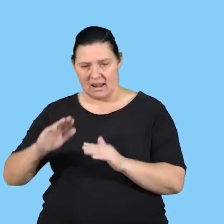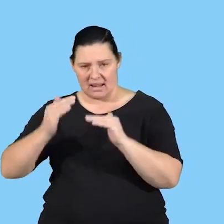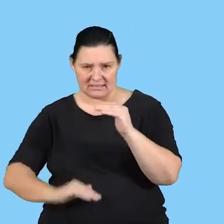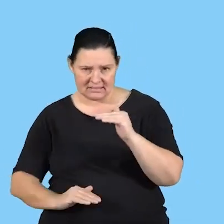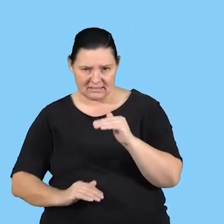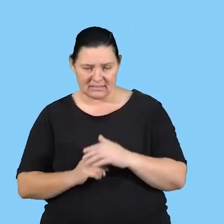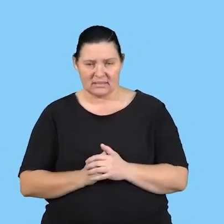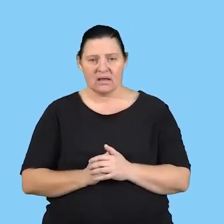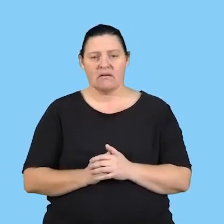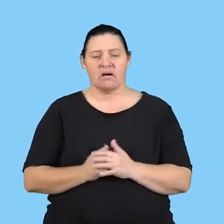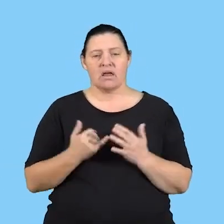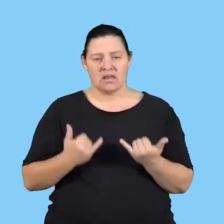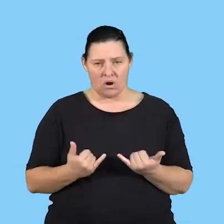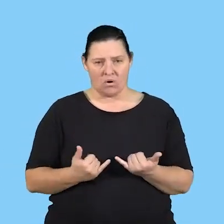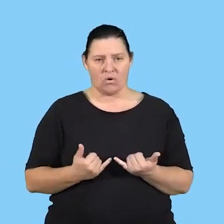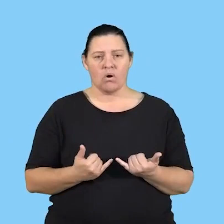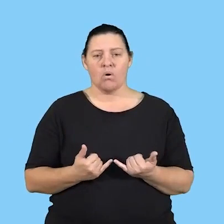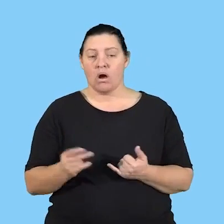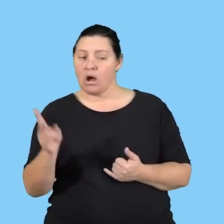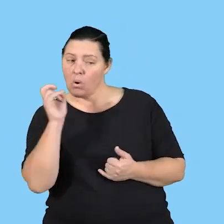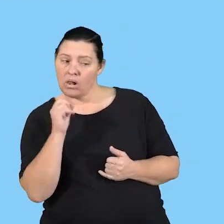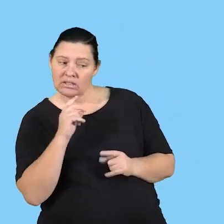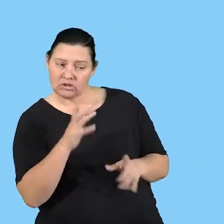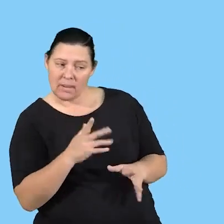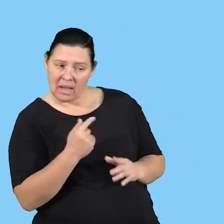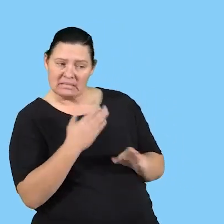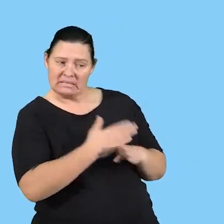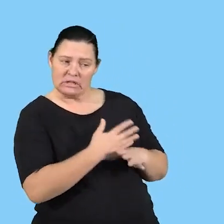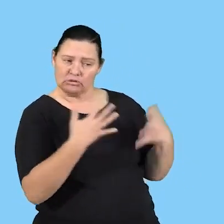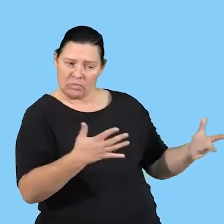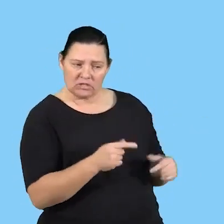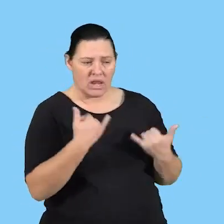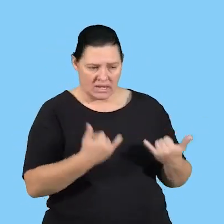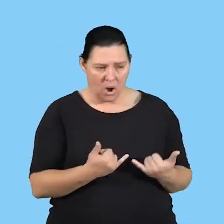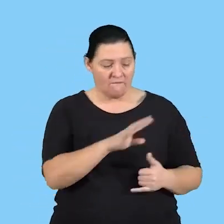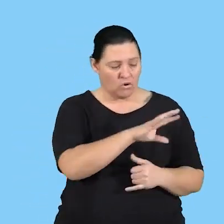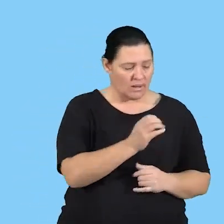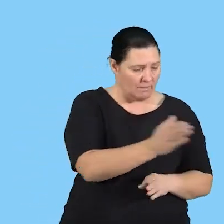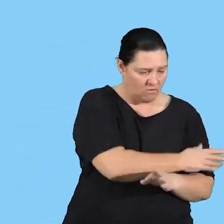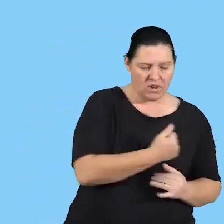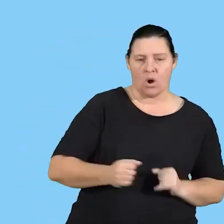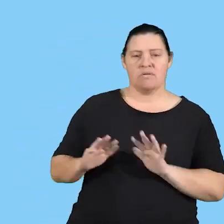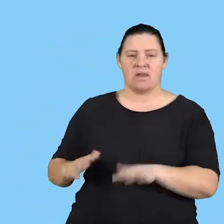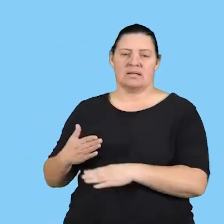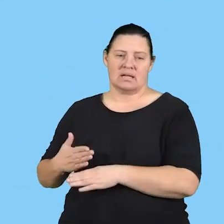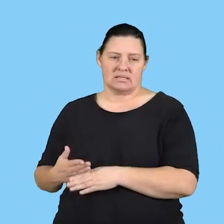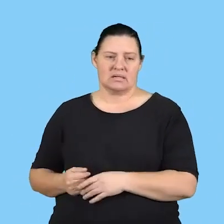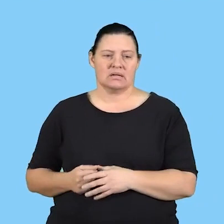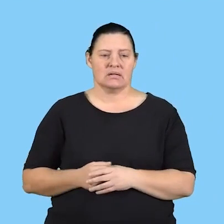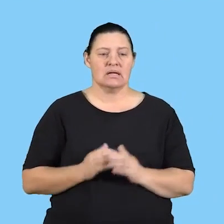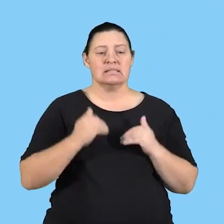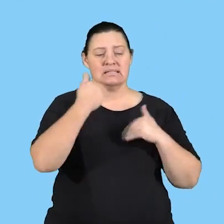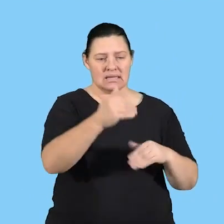we responded to the call from teachers to reduce tasks. With the senior phase, almost the same.